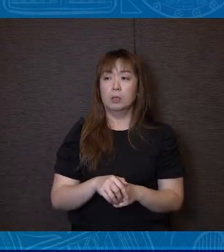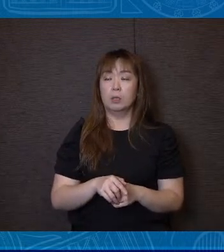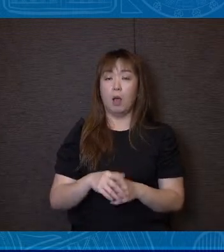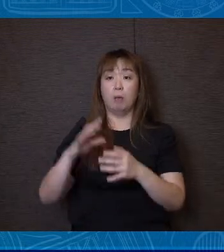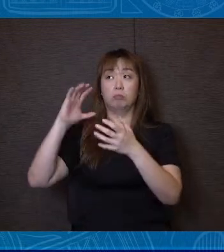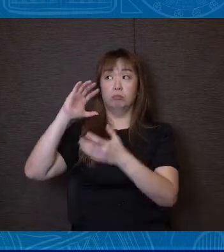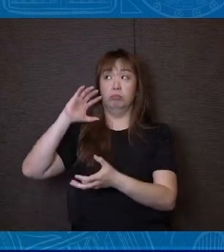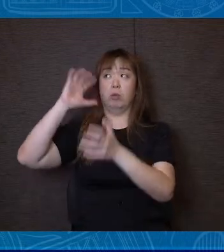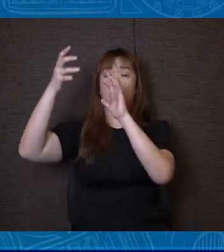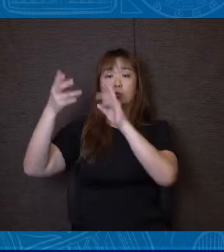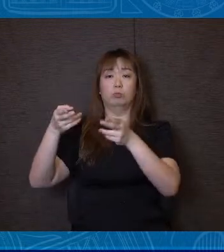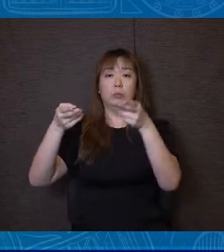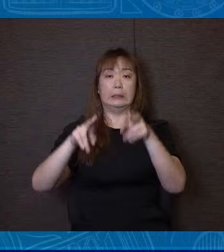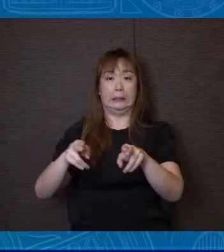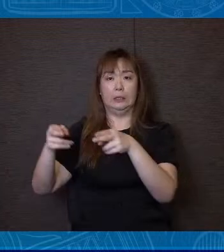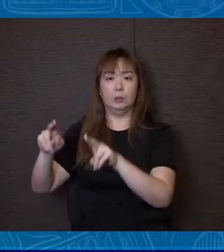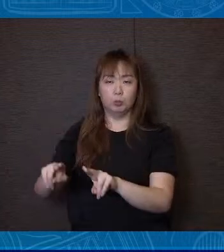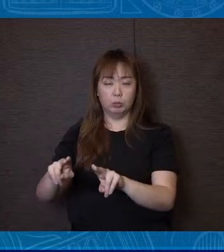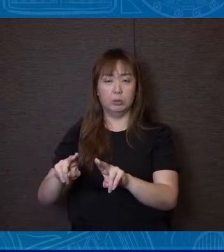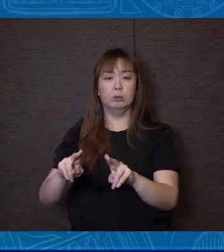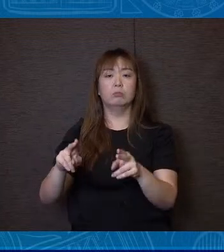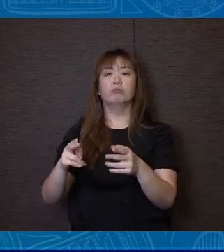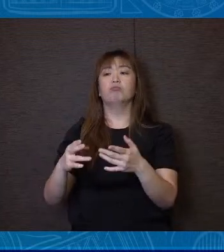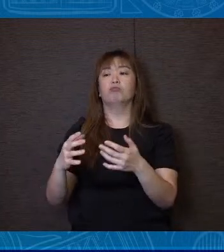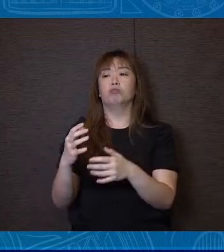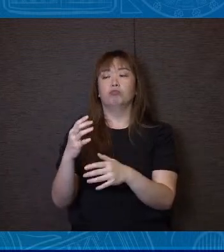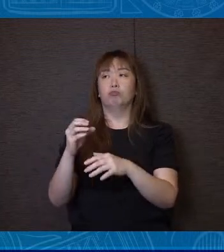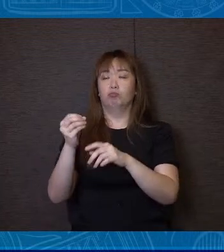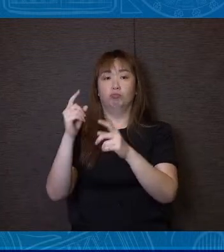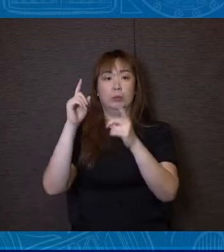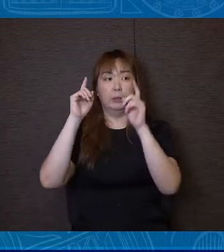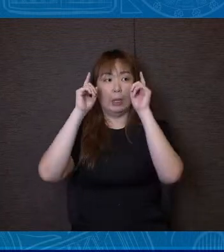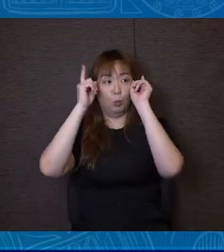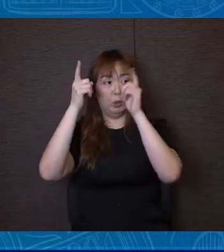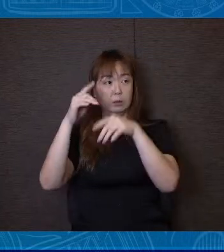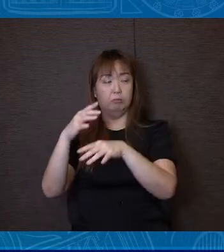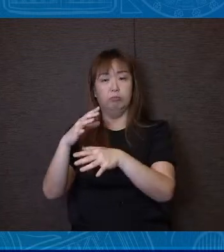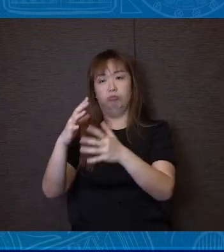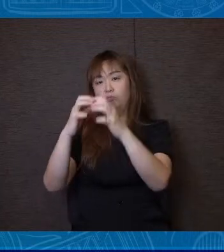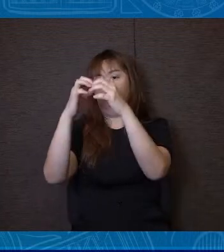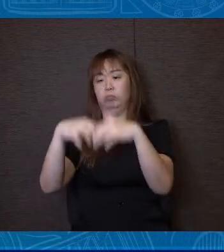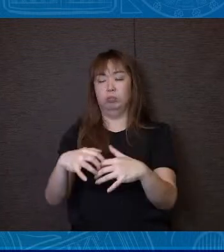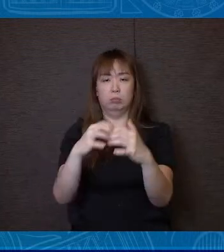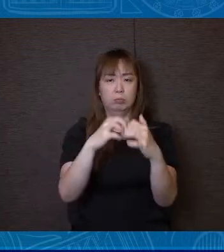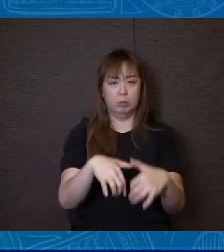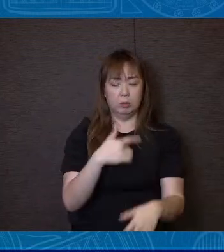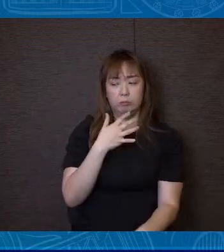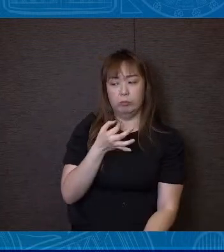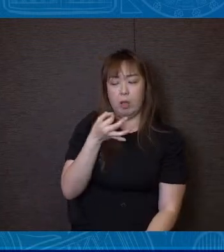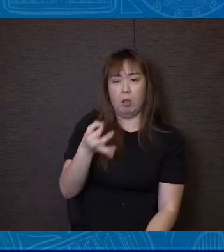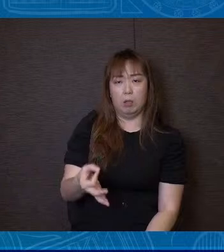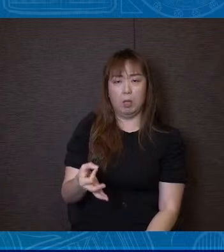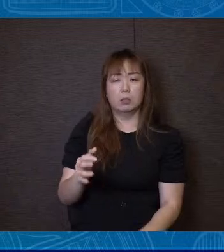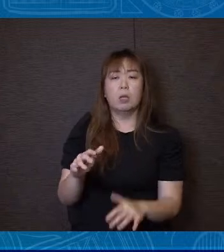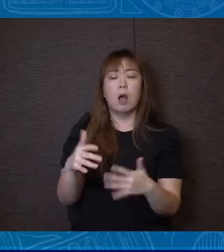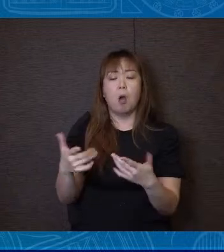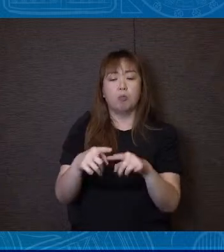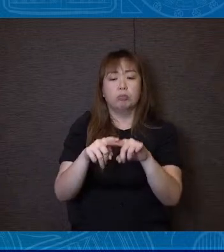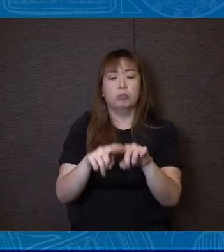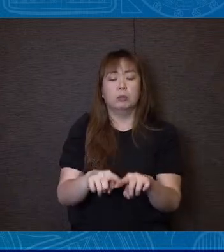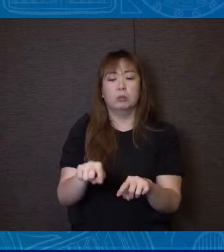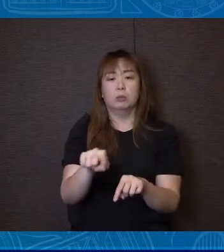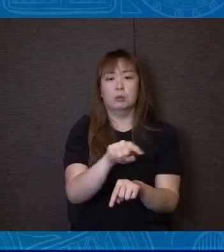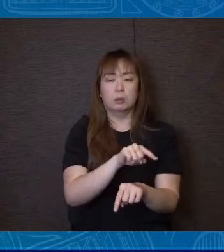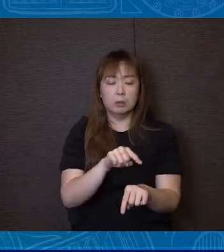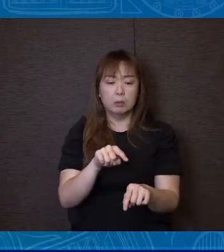disasters strike, networks go down. So my question to you is, how can we ensure the reliability and